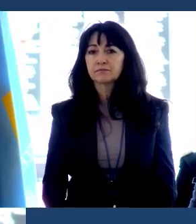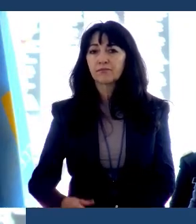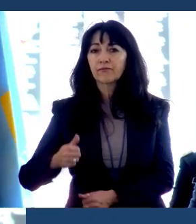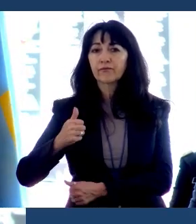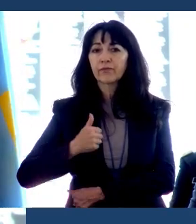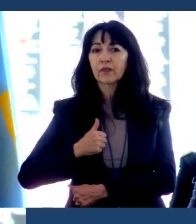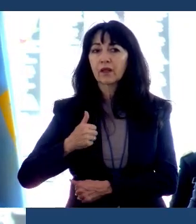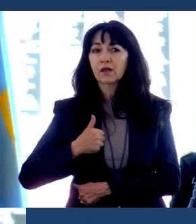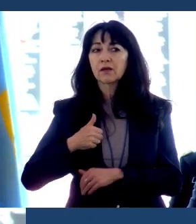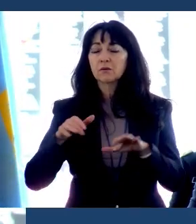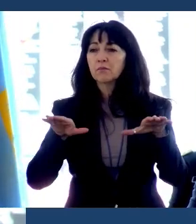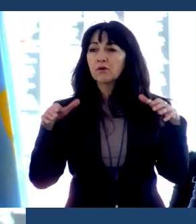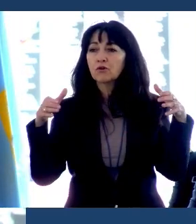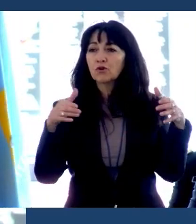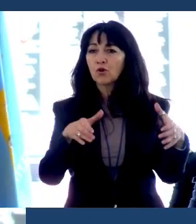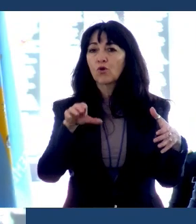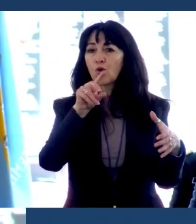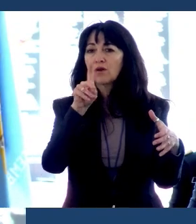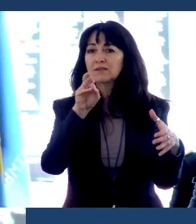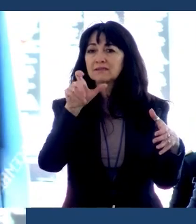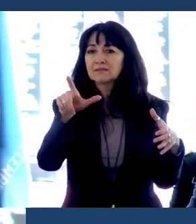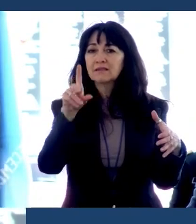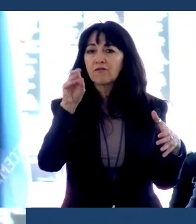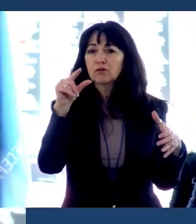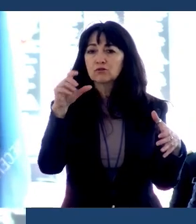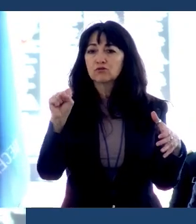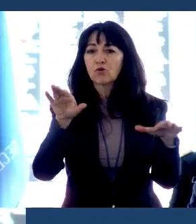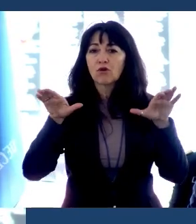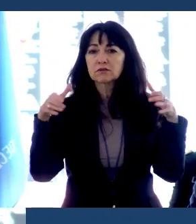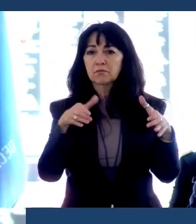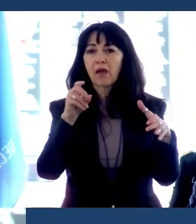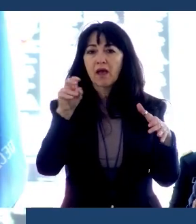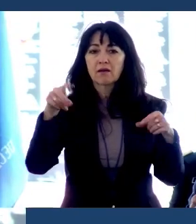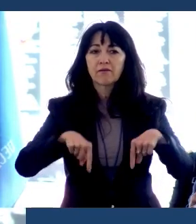Military Order of the Devil Dogs, Pack of Delaware.